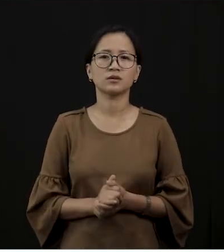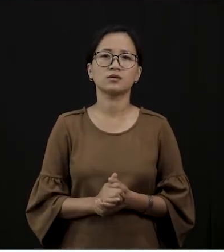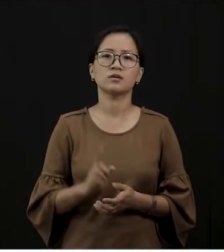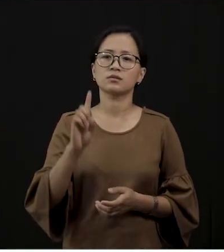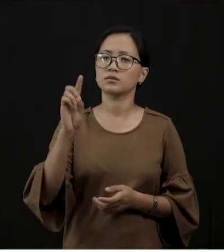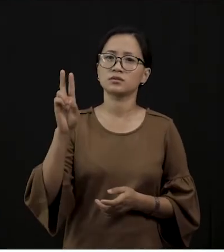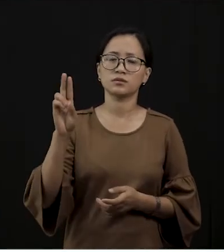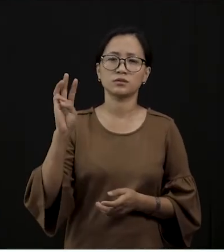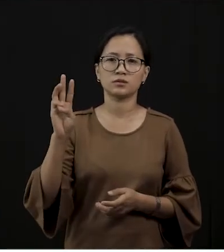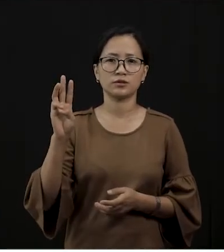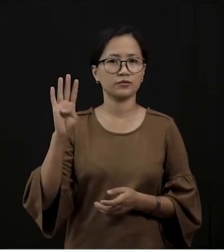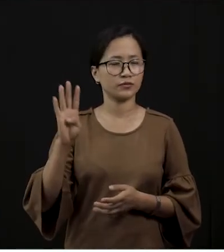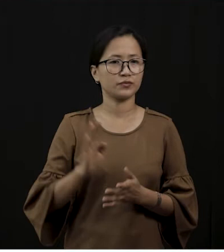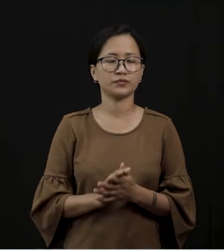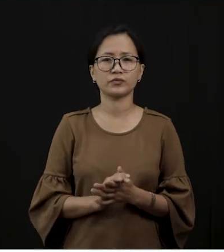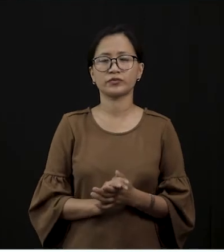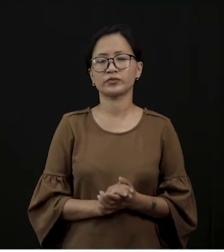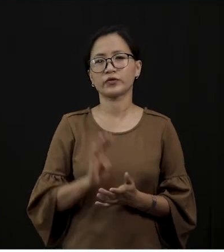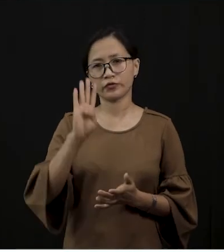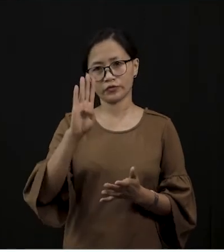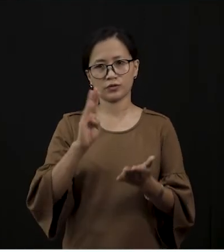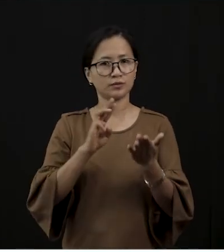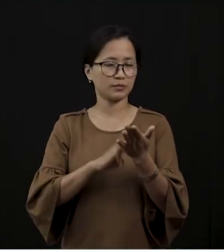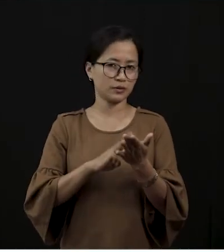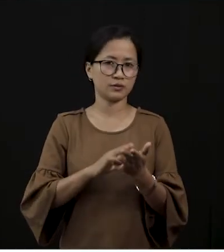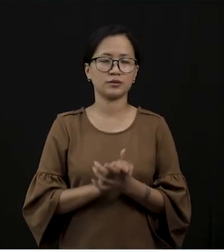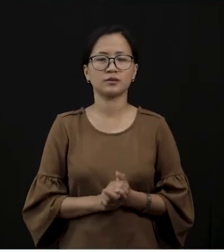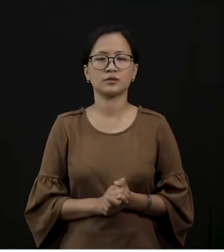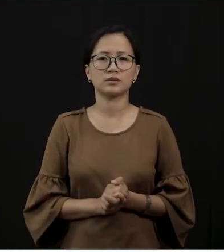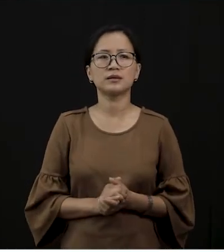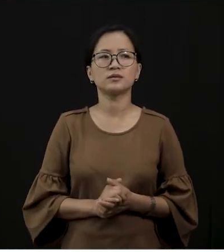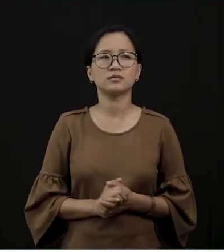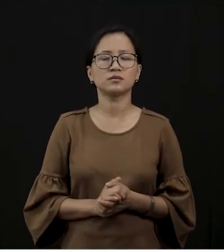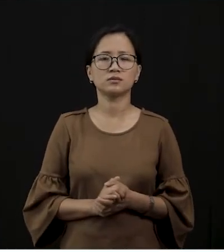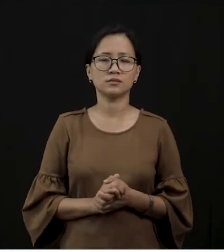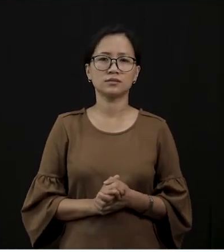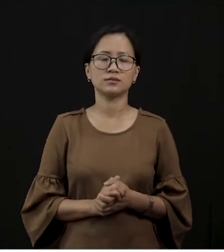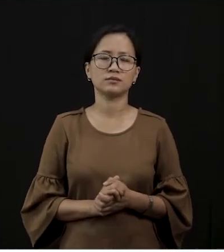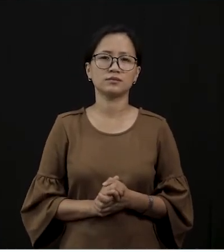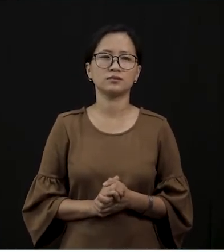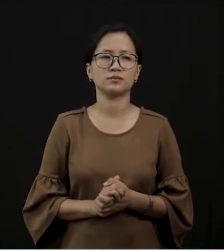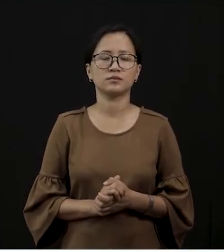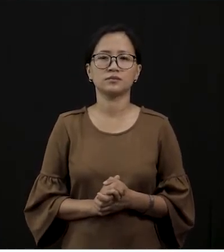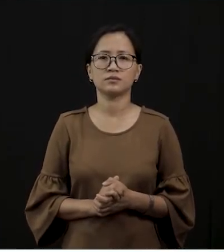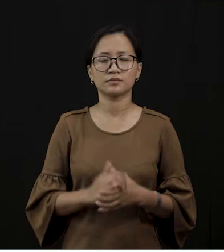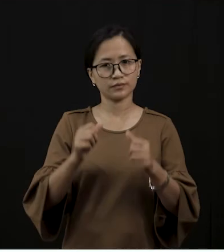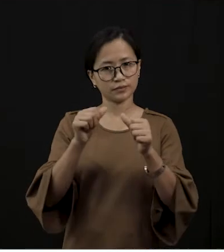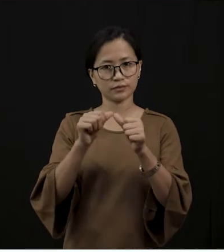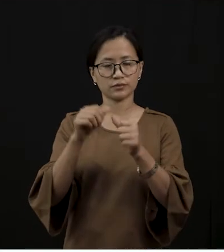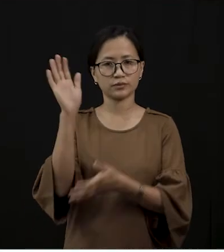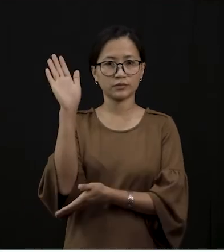1, 2, 3, 4. 4 Mondays in July 2021. Okay. Then, this